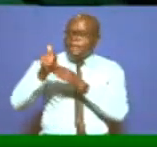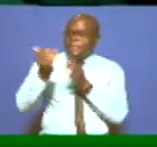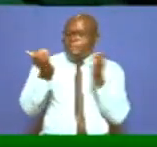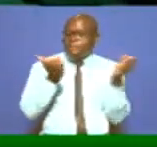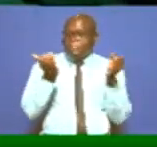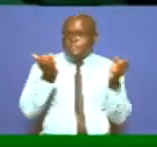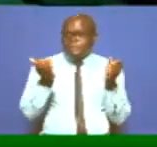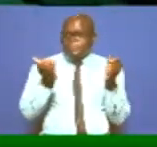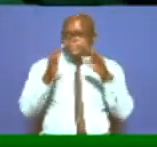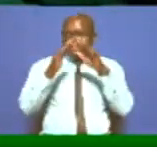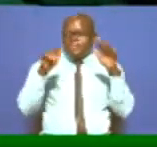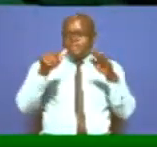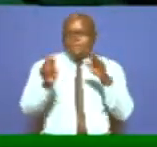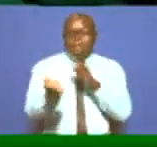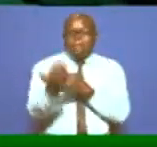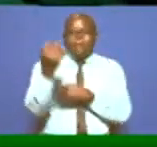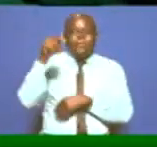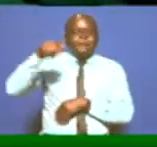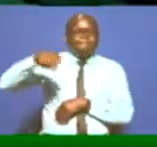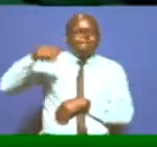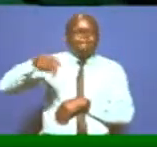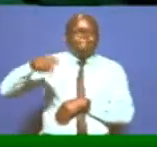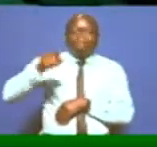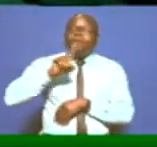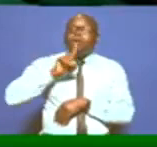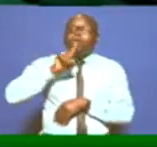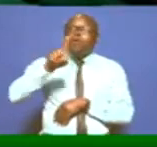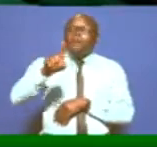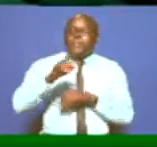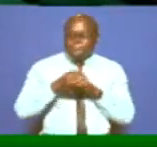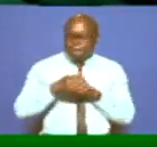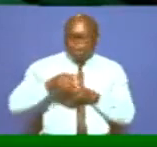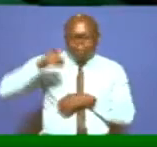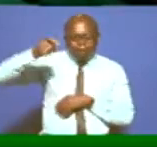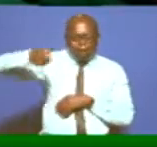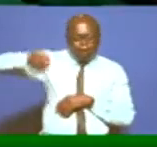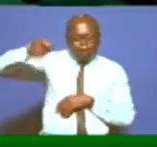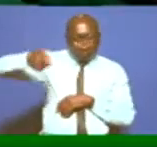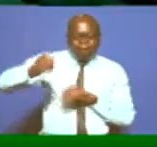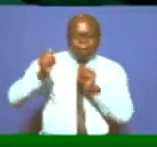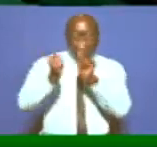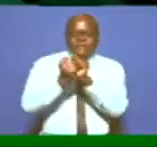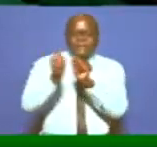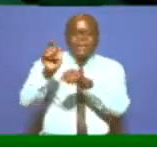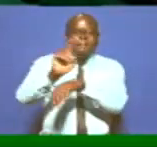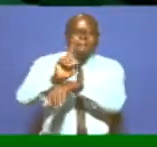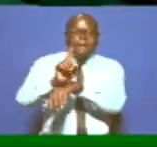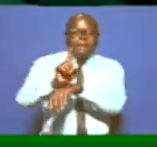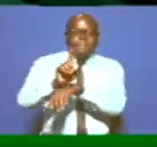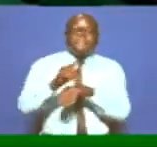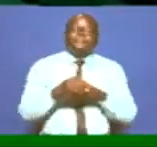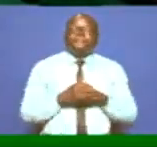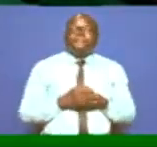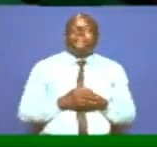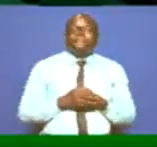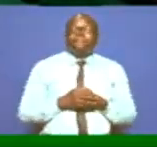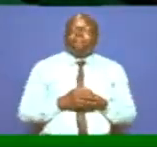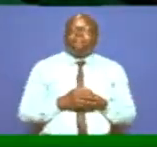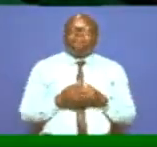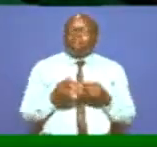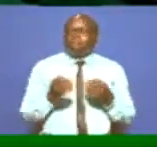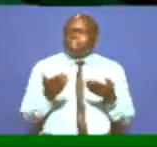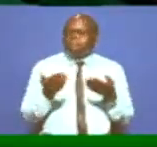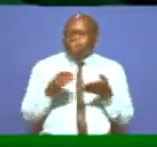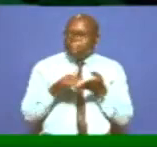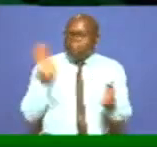House this morning, has directed that the quorum bell be rung for 10 minutes. And this is to allow for